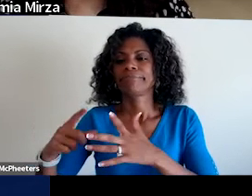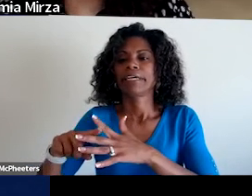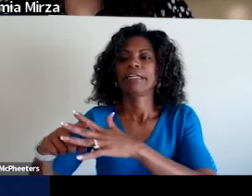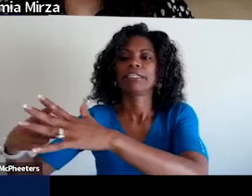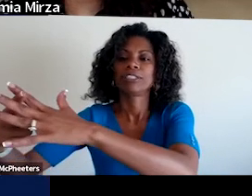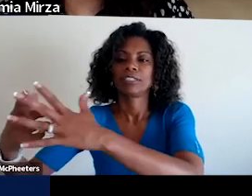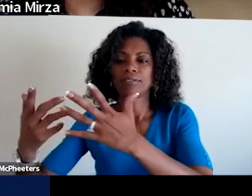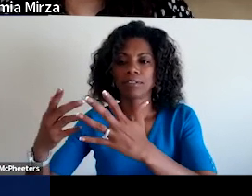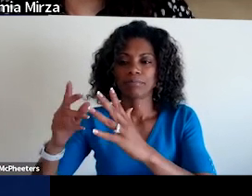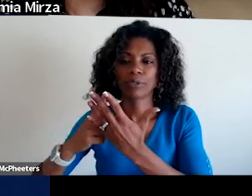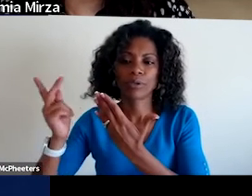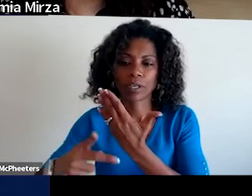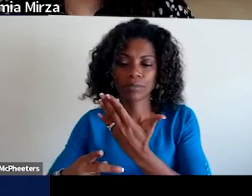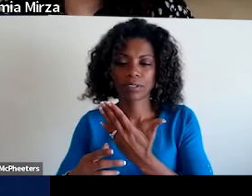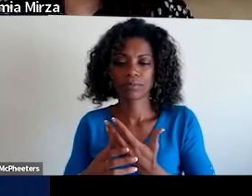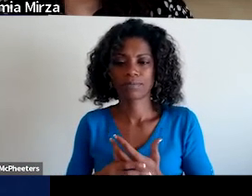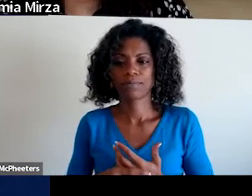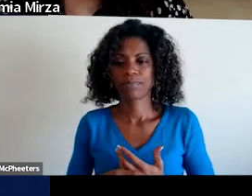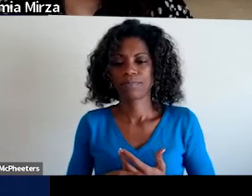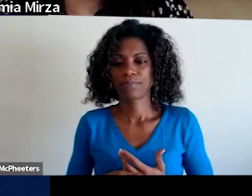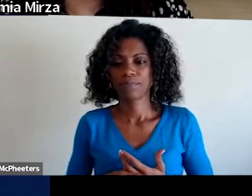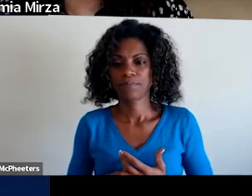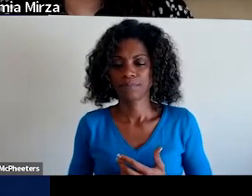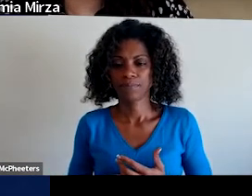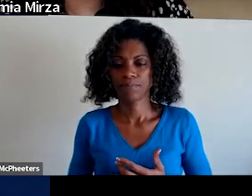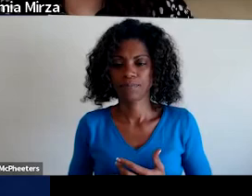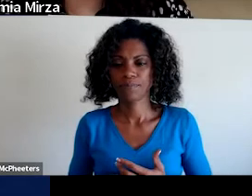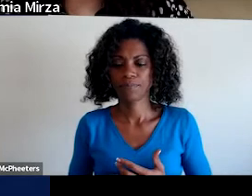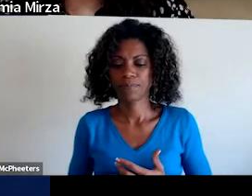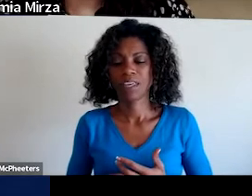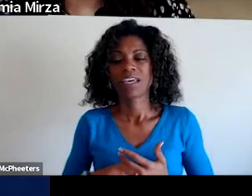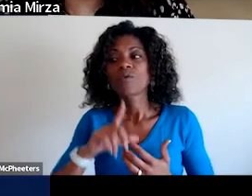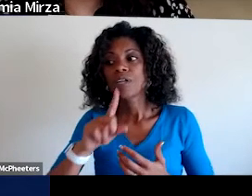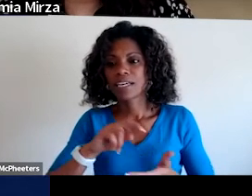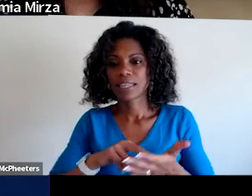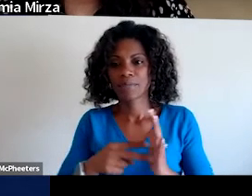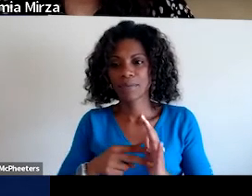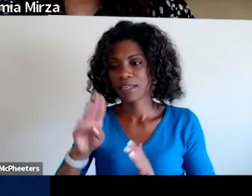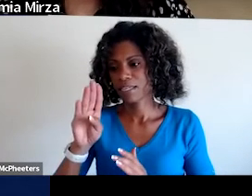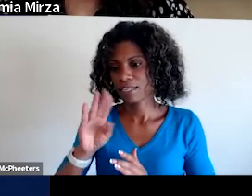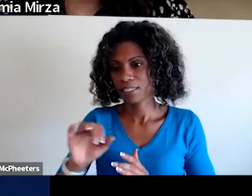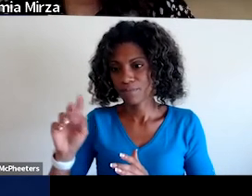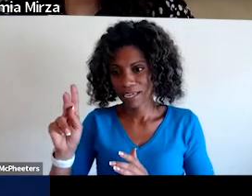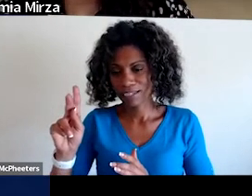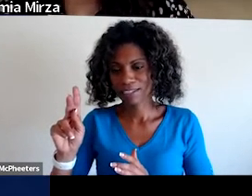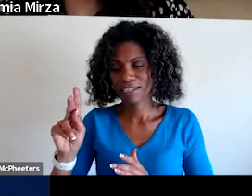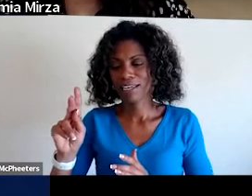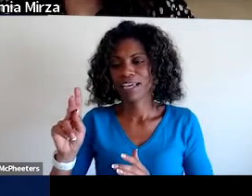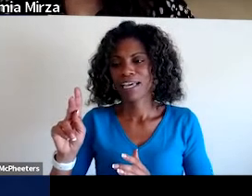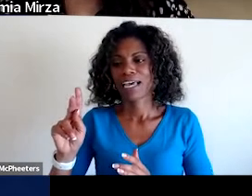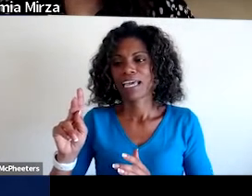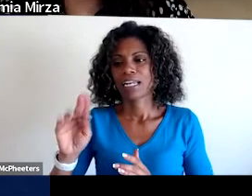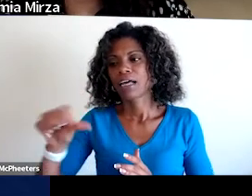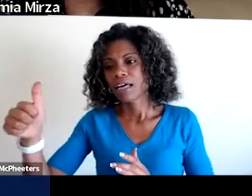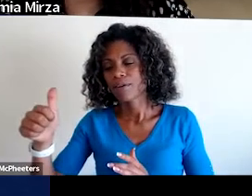other organizations that made these commitments for loans and investments really gained to benefit profits from